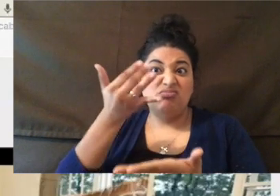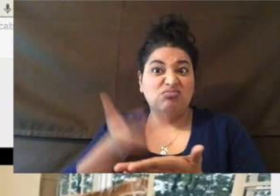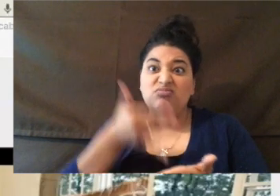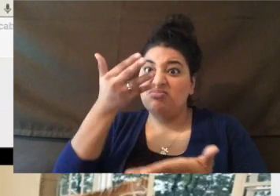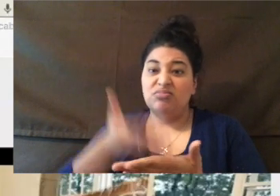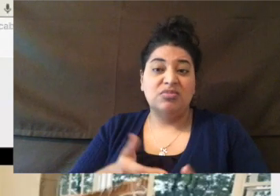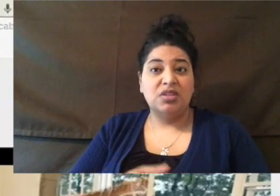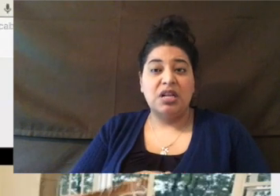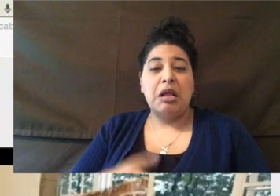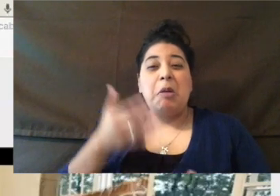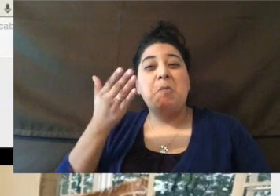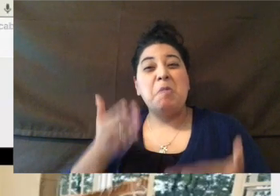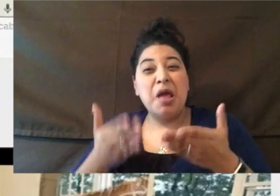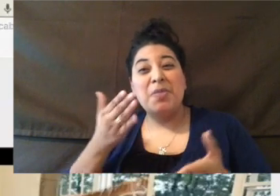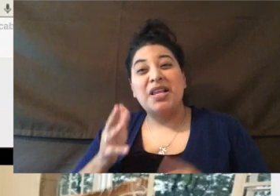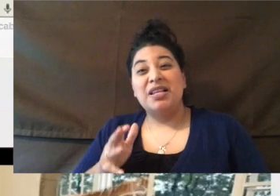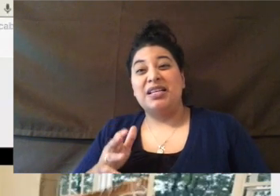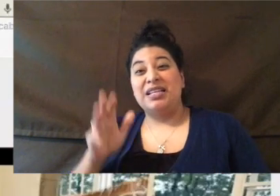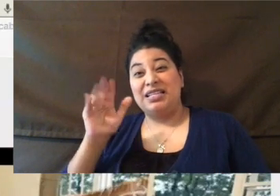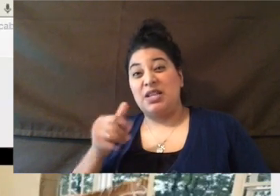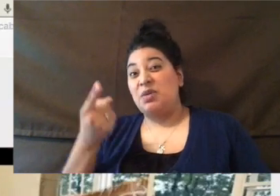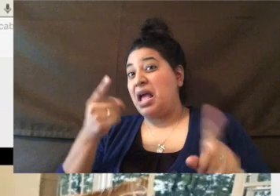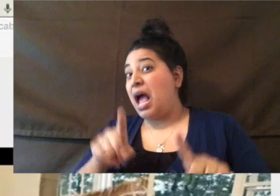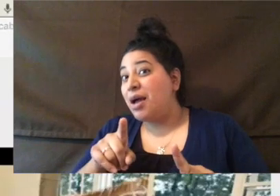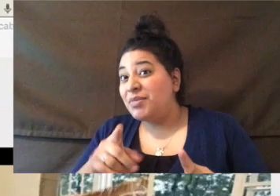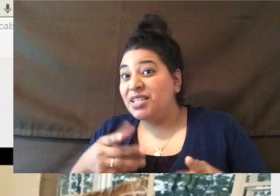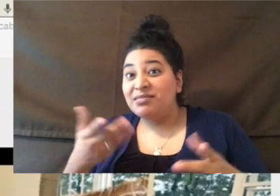Maybe that's kind of what's going on.